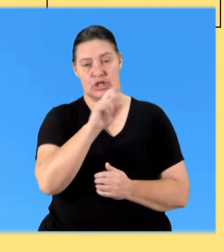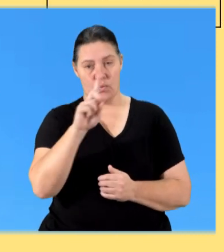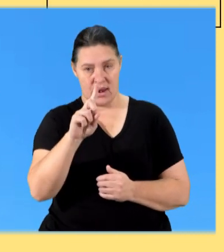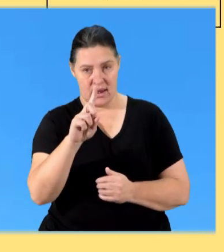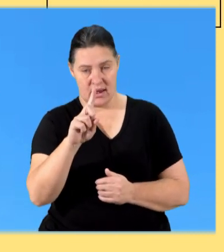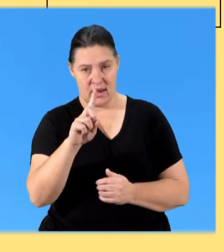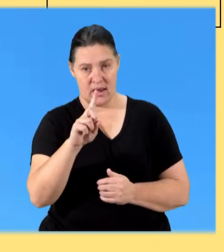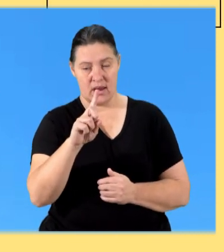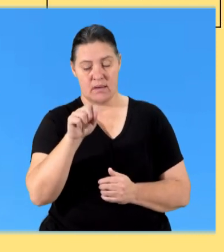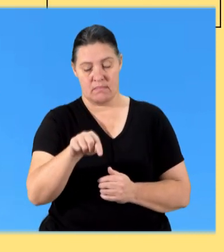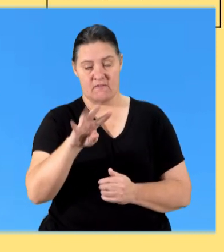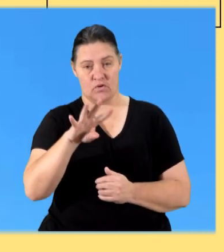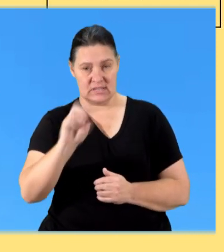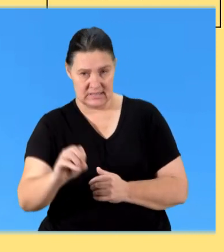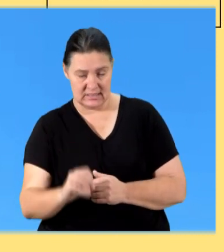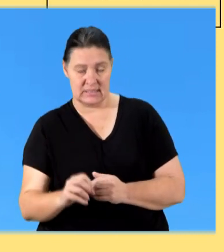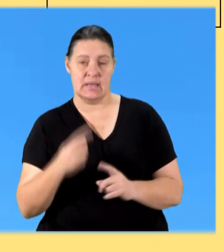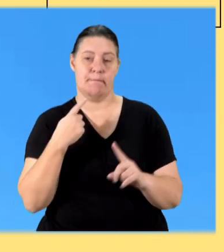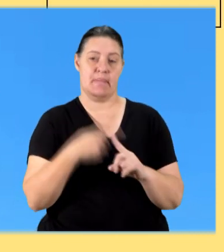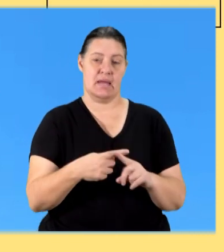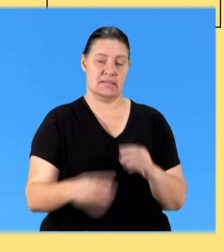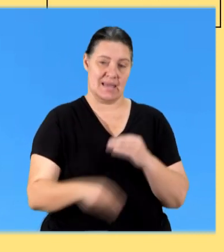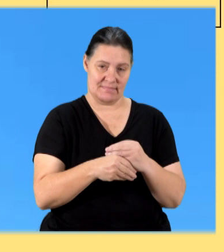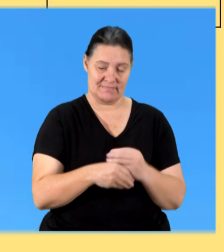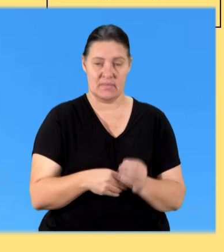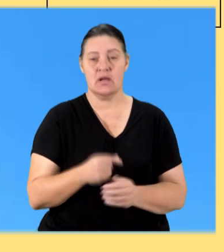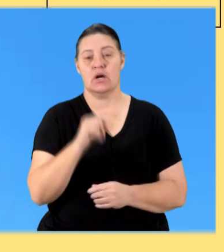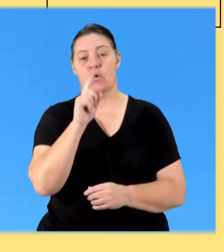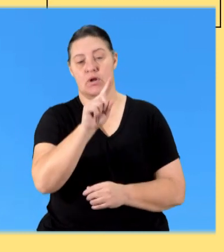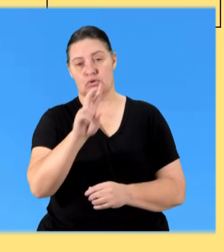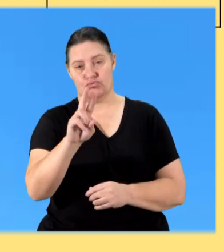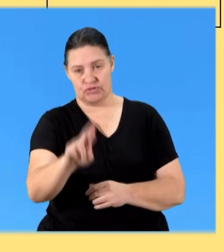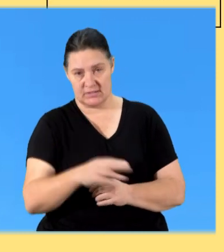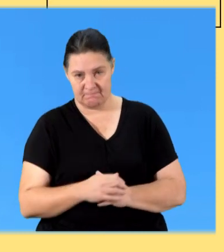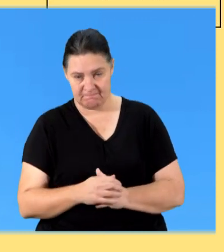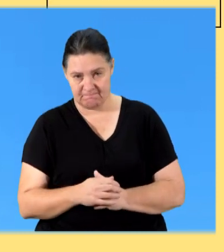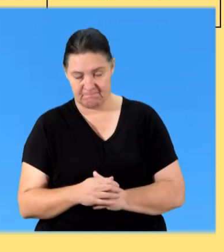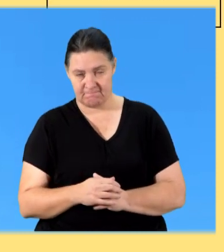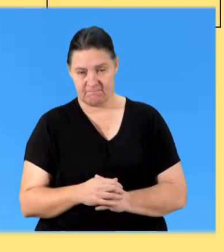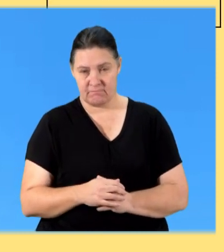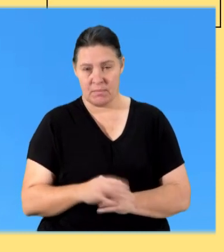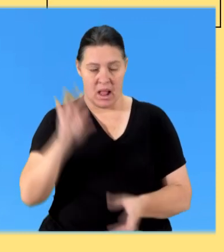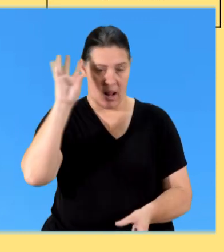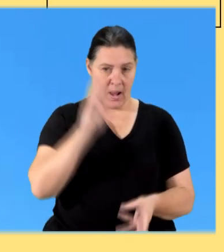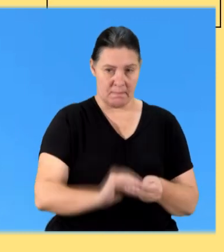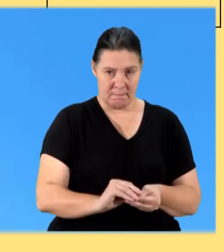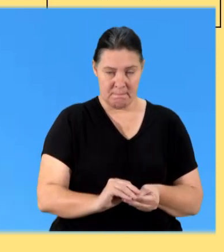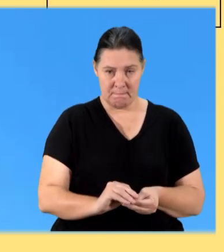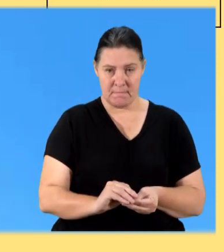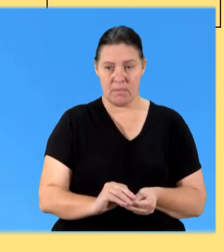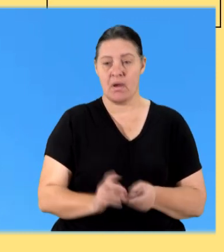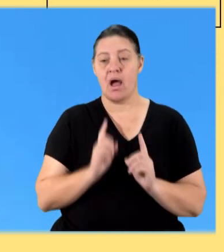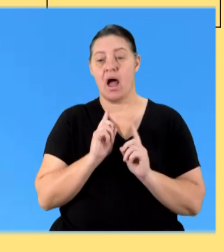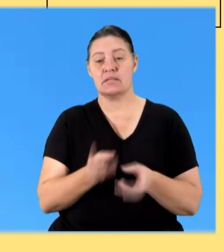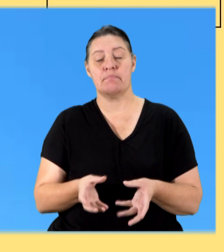Rand 40 plus 12 Rand. When we have added our amounts, we will